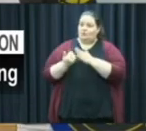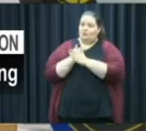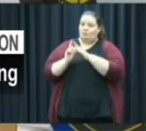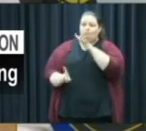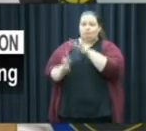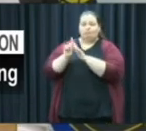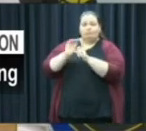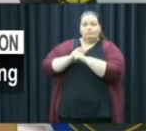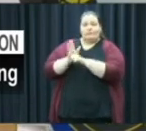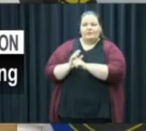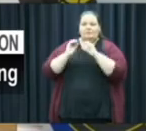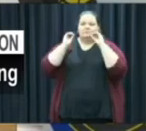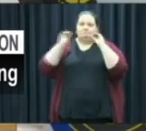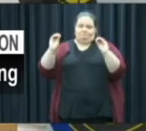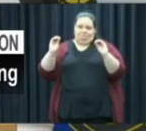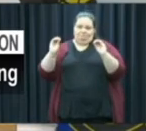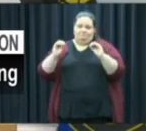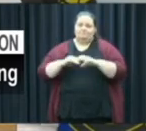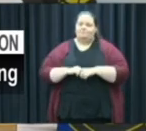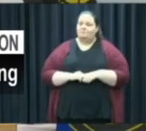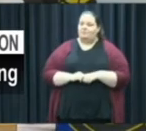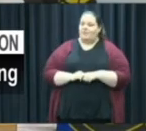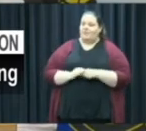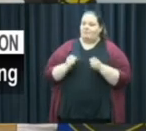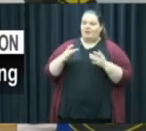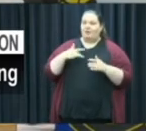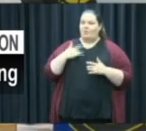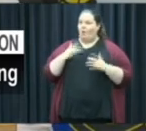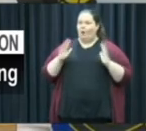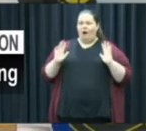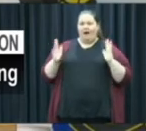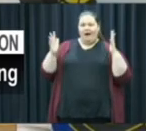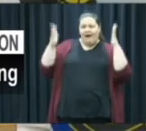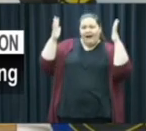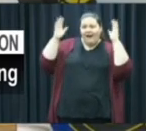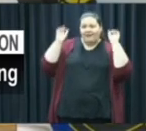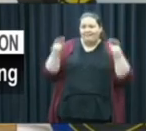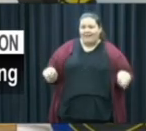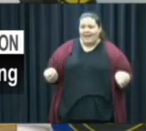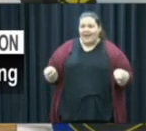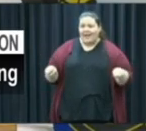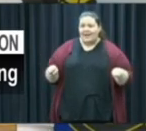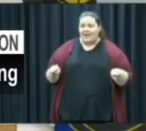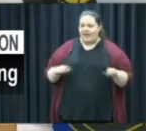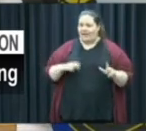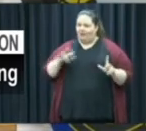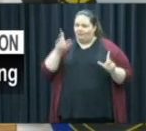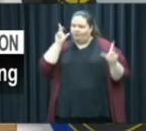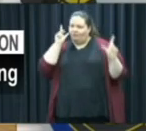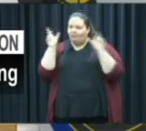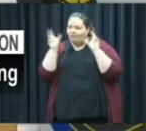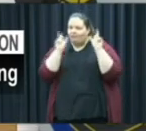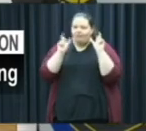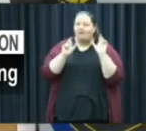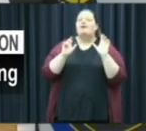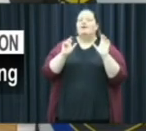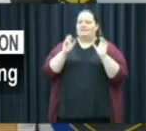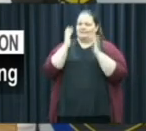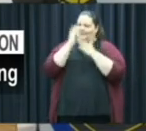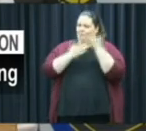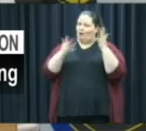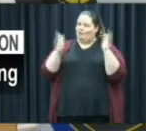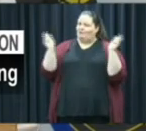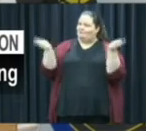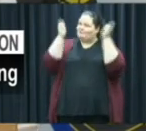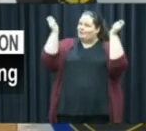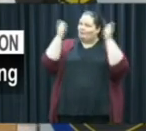in New Brunswick. And many of you will see this as a cause for celebration. And from what I hear, some people are already celebrating. I heard